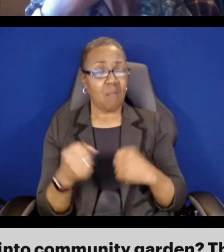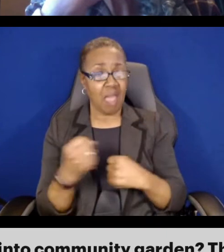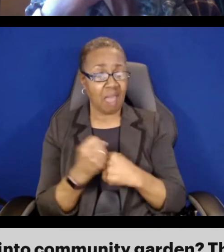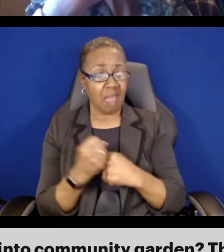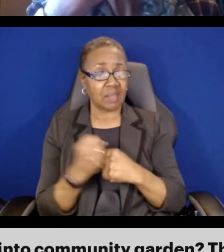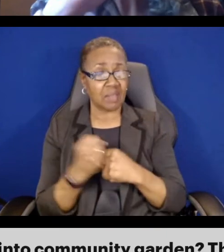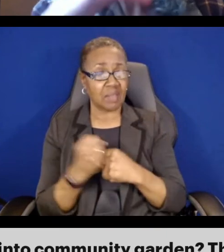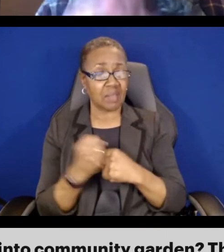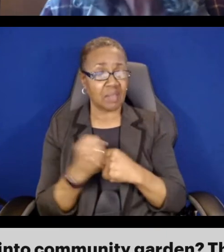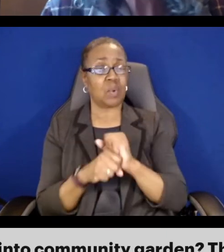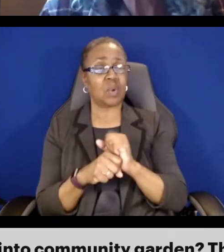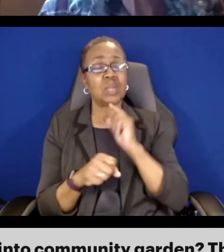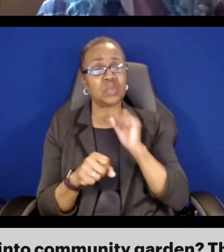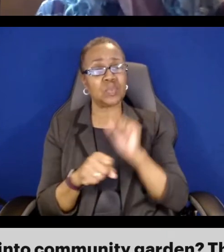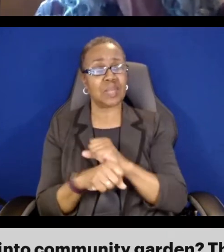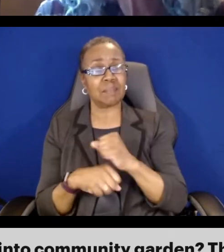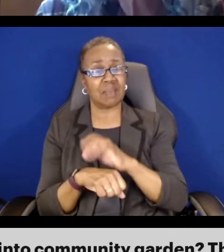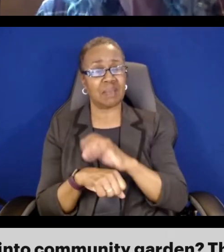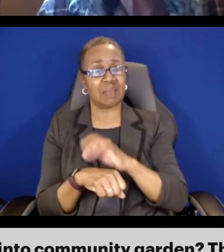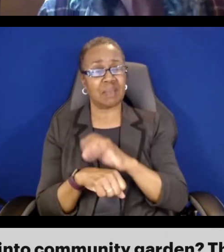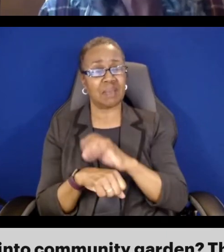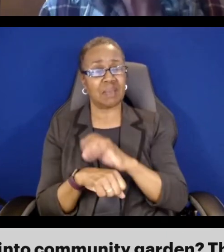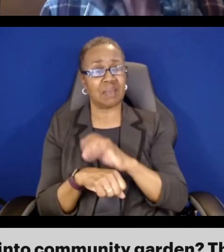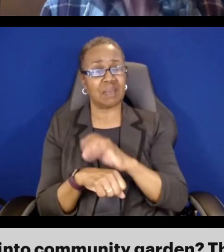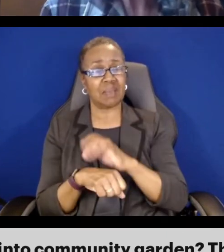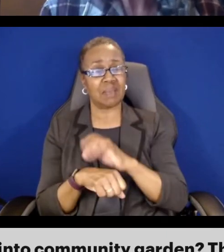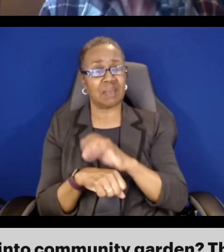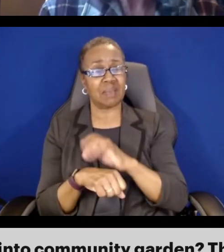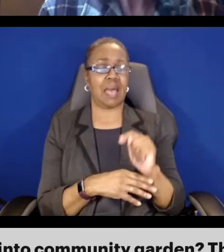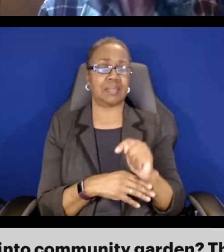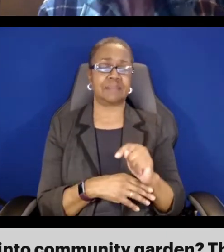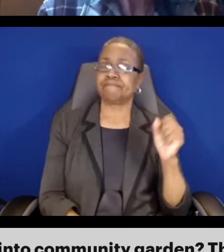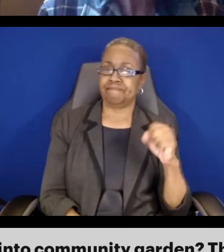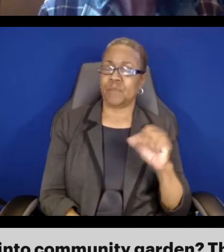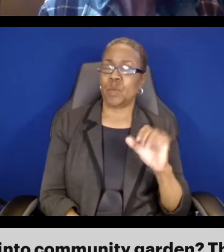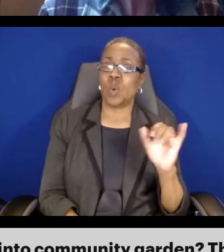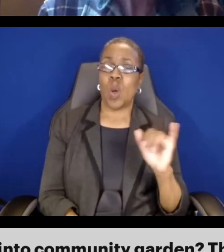that. Yes, there and also the